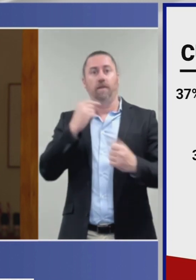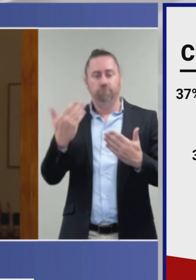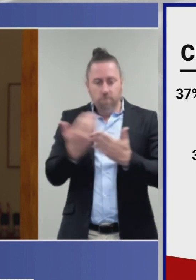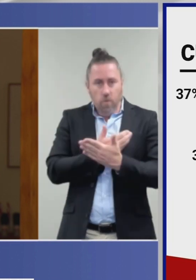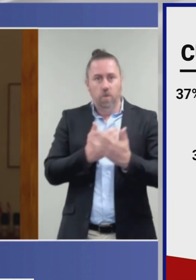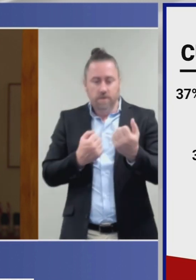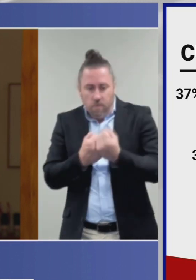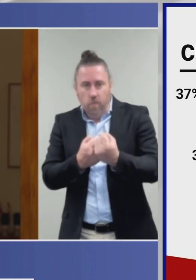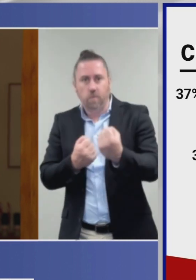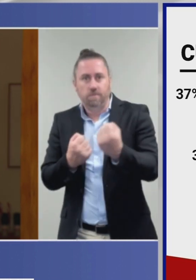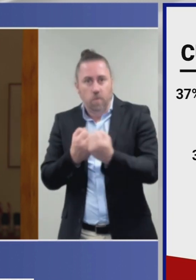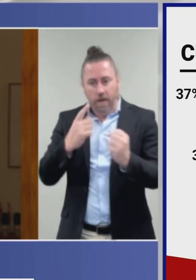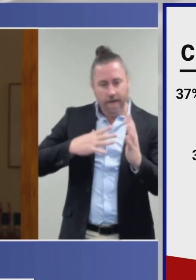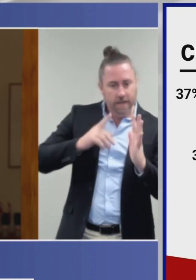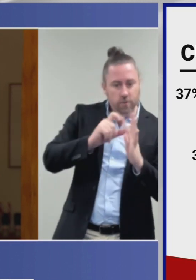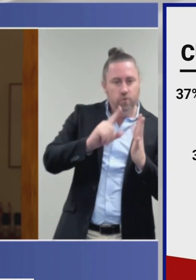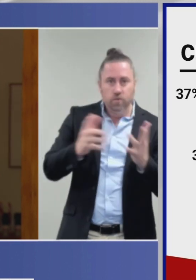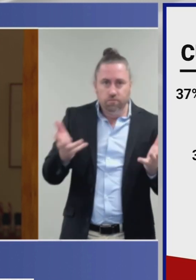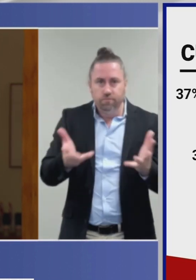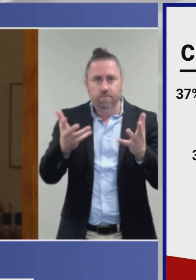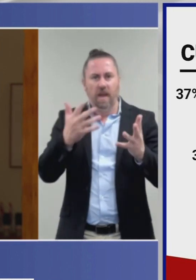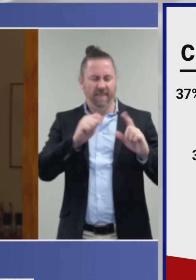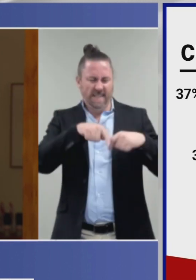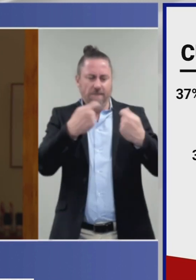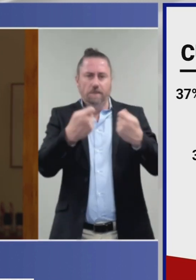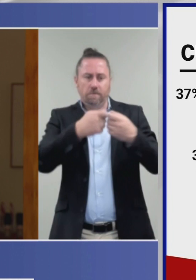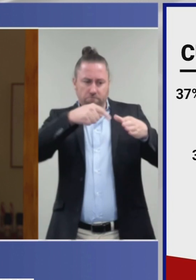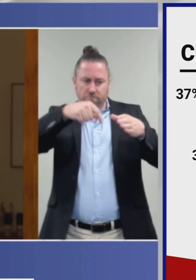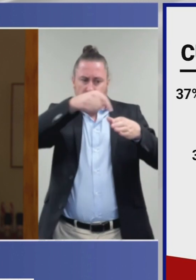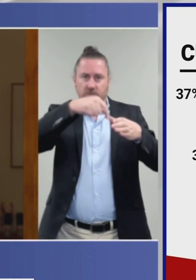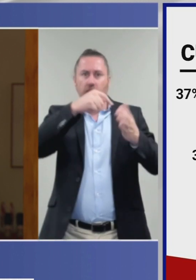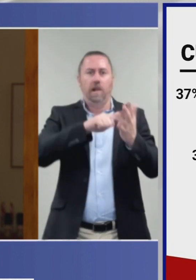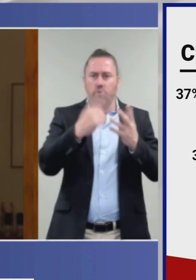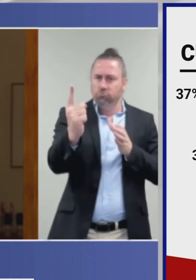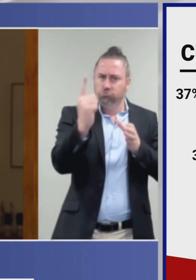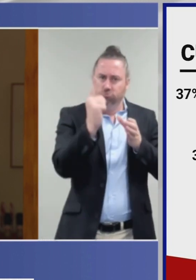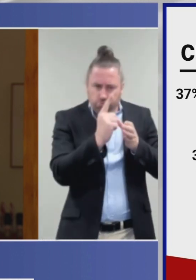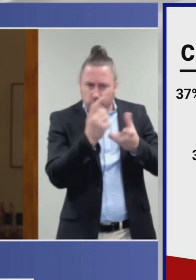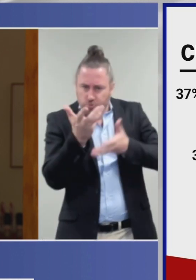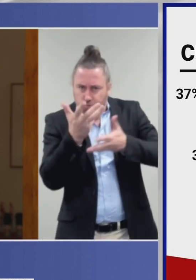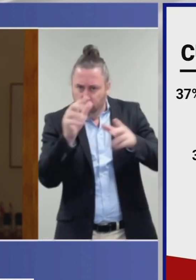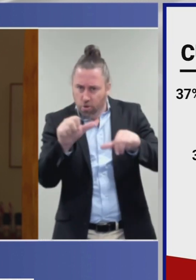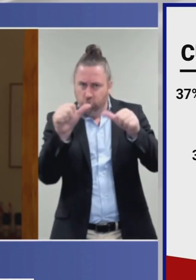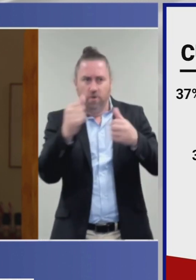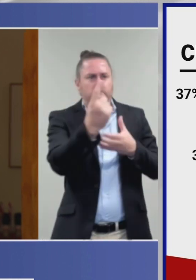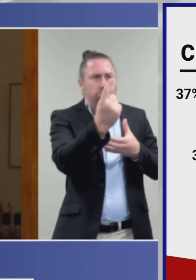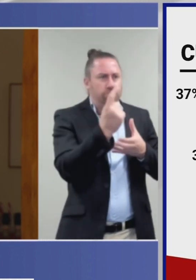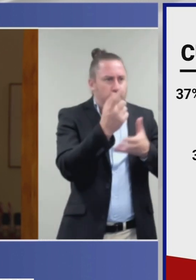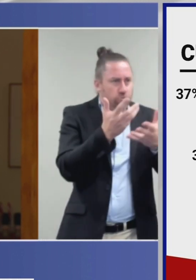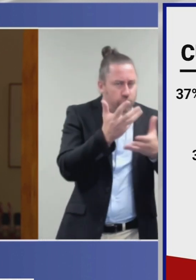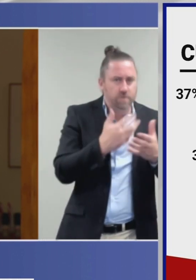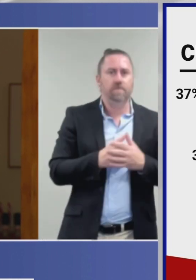place, the dedicated unit support staff within the Parliamentary Workplace Support Service and the Independent Complaints